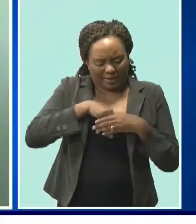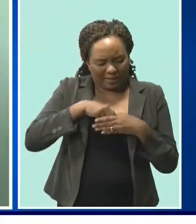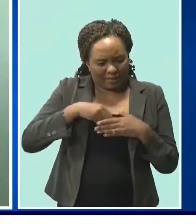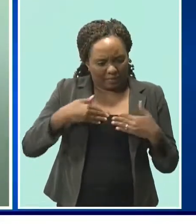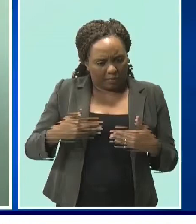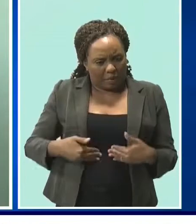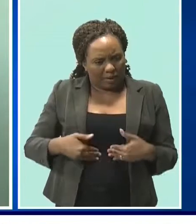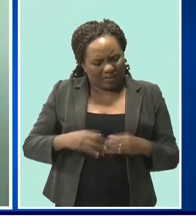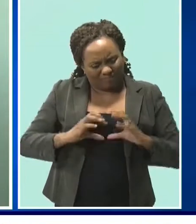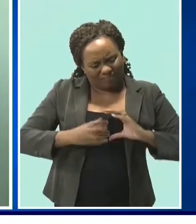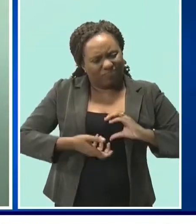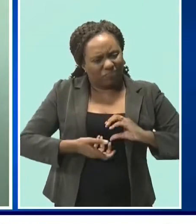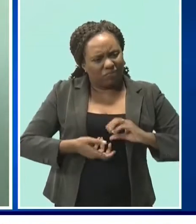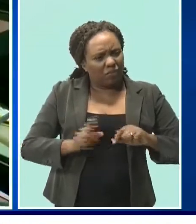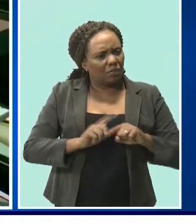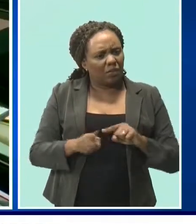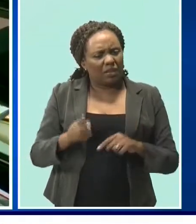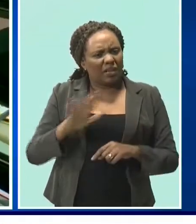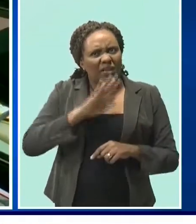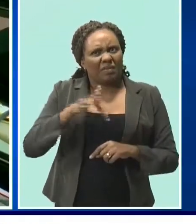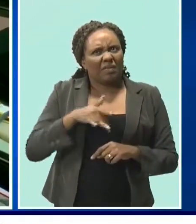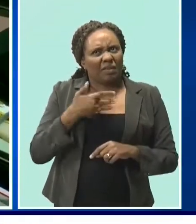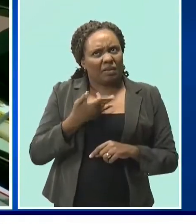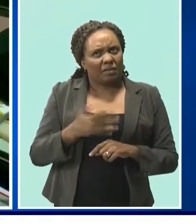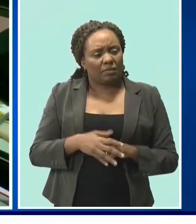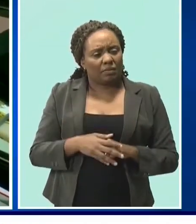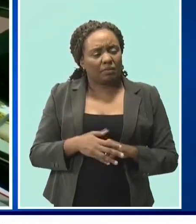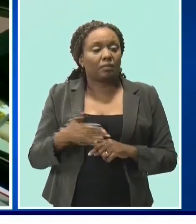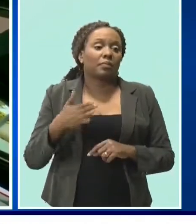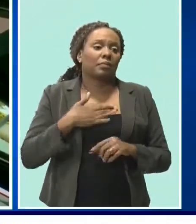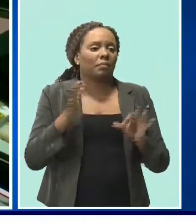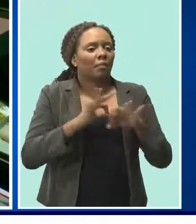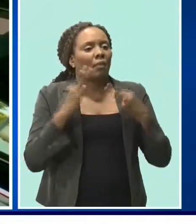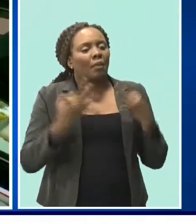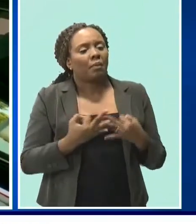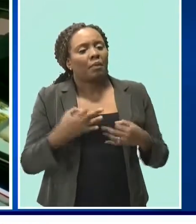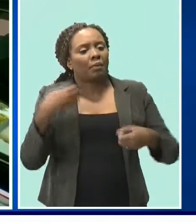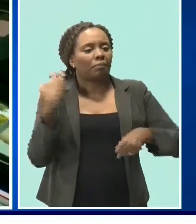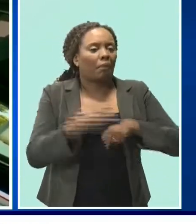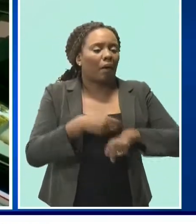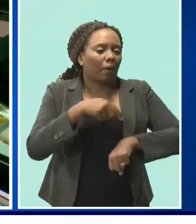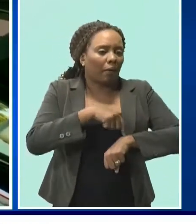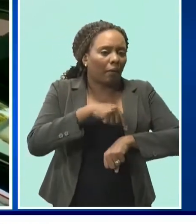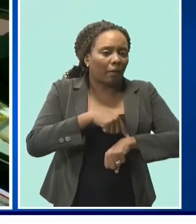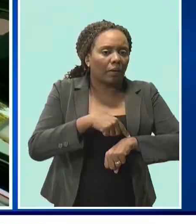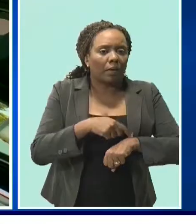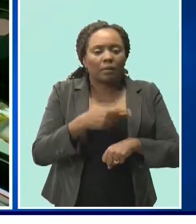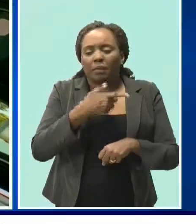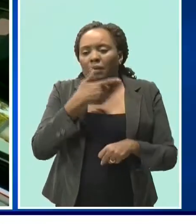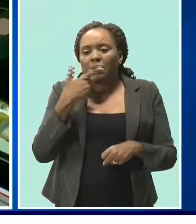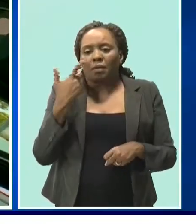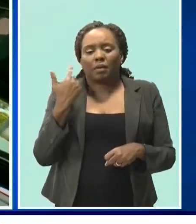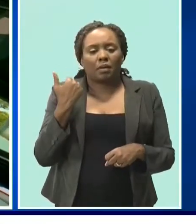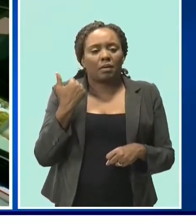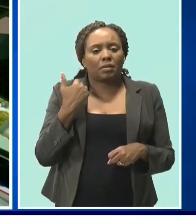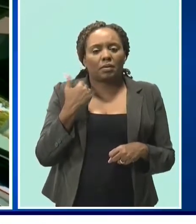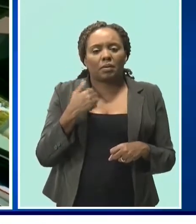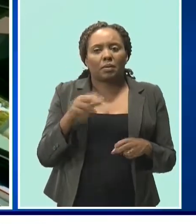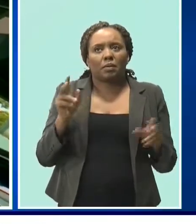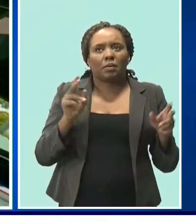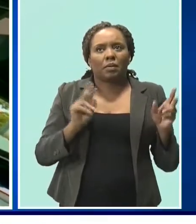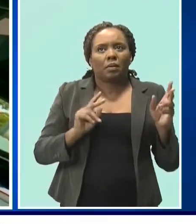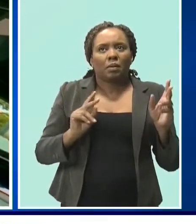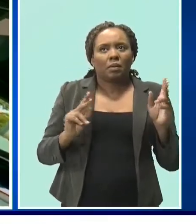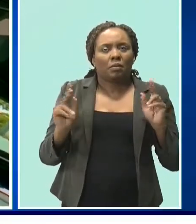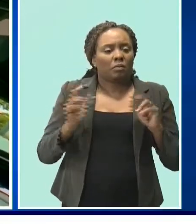never felt any manifestation of it. My family has had a very difficult time because of the social stigmatization. Nobody in my